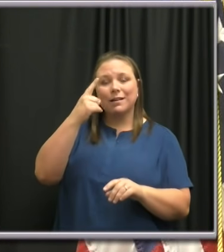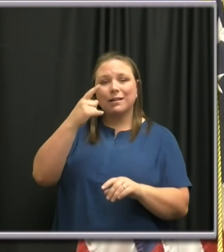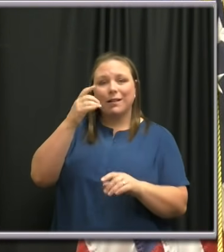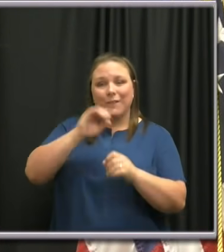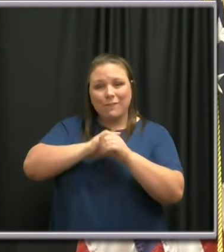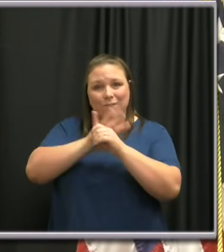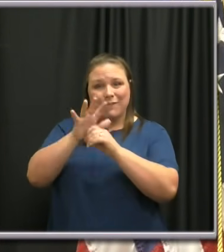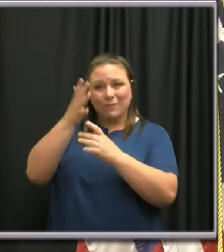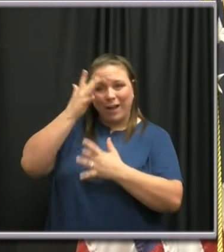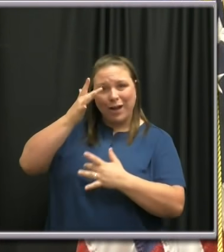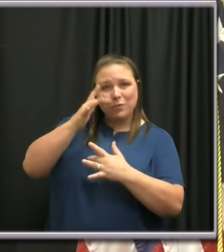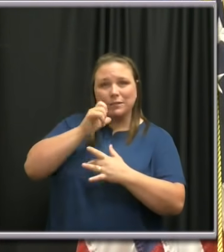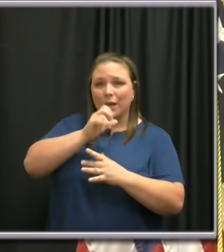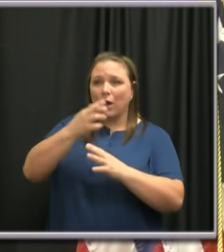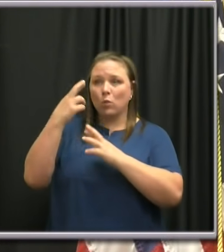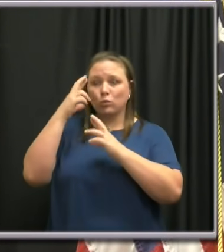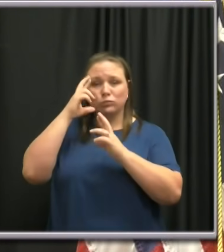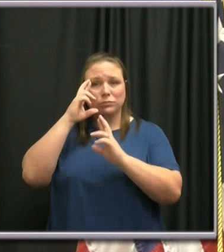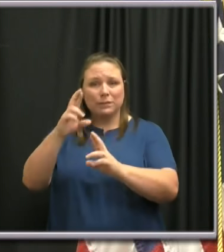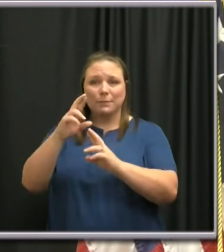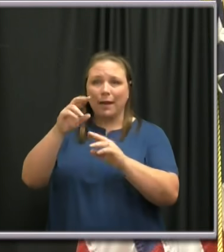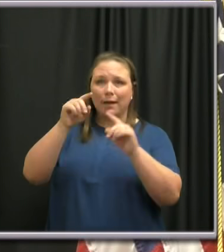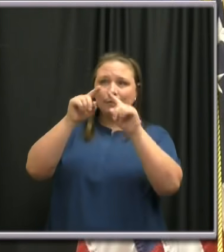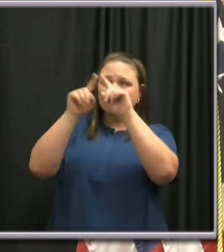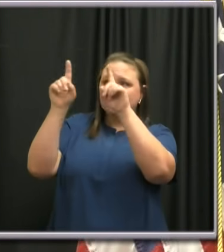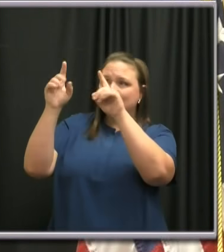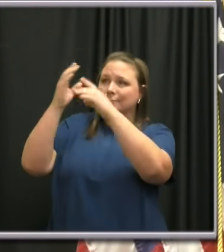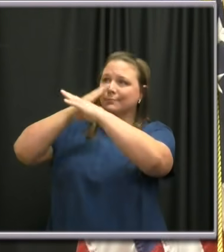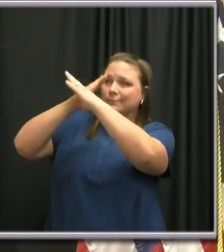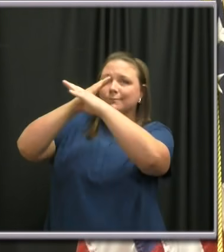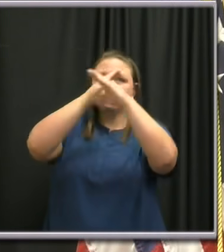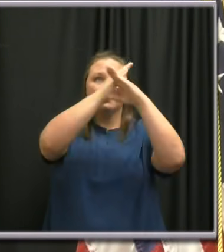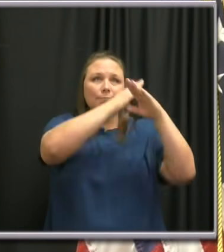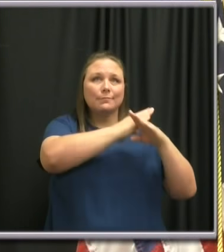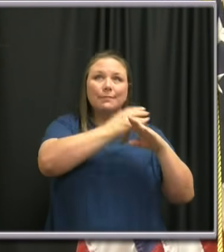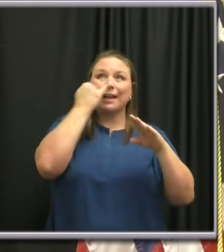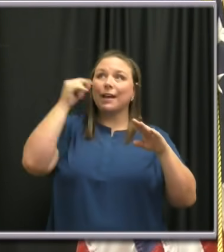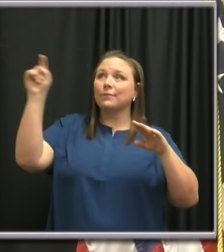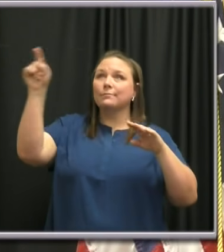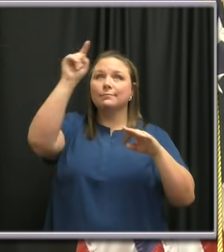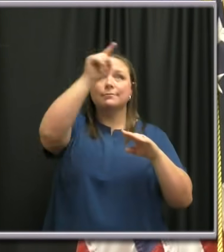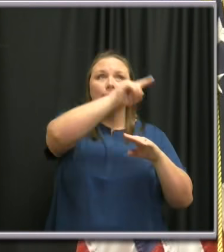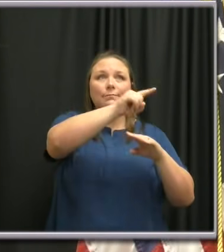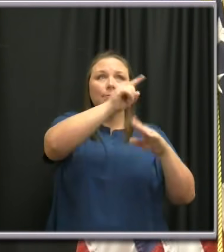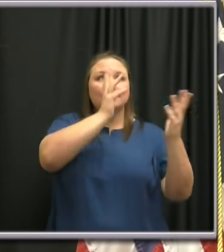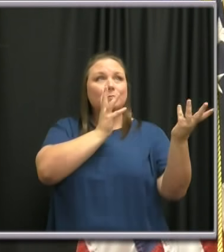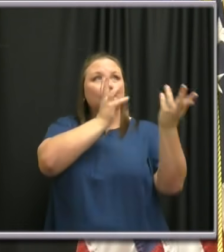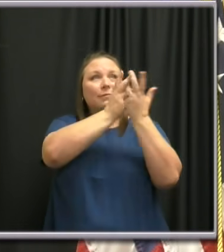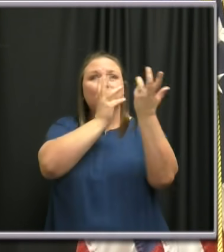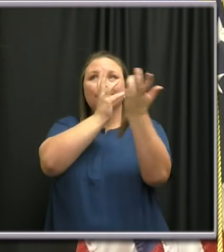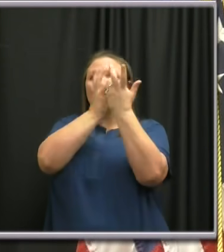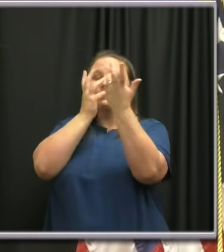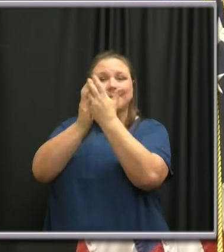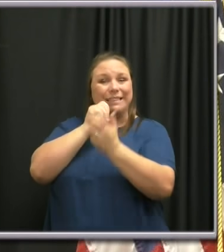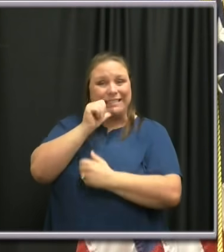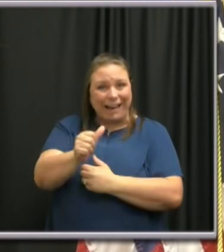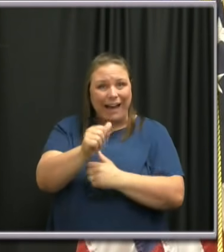it is a problem when neighboring jurisdictions are not in sync. because people can travel